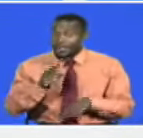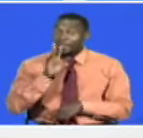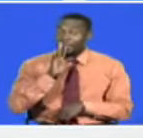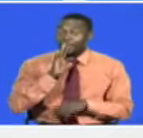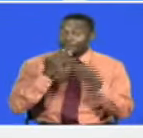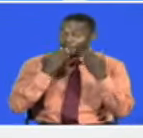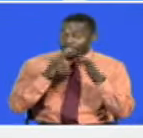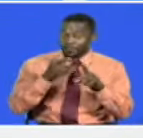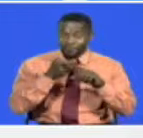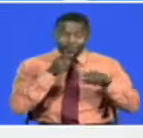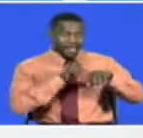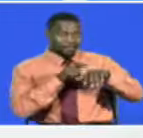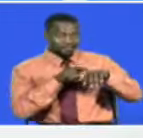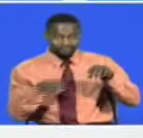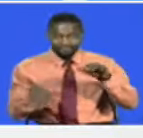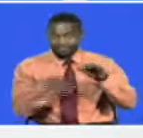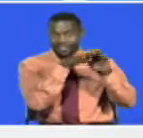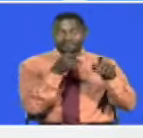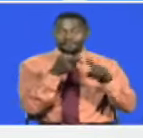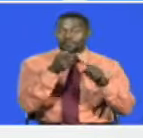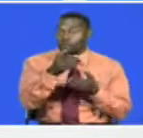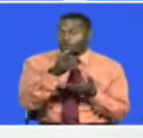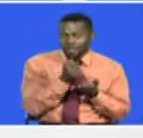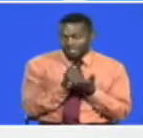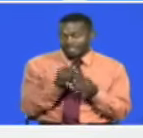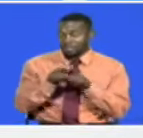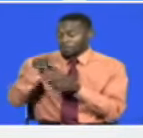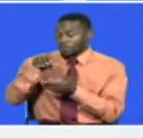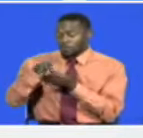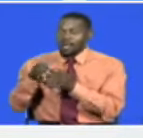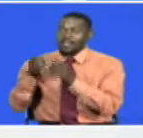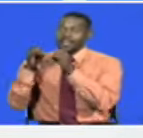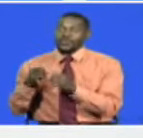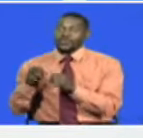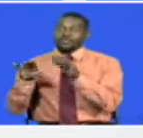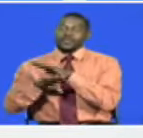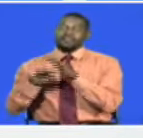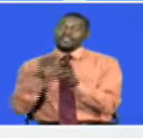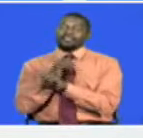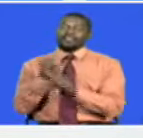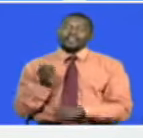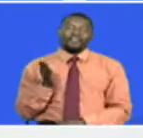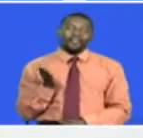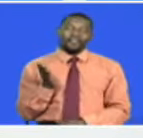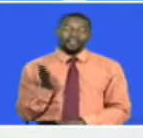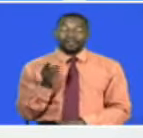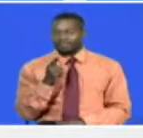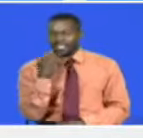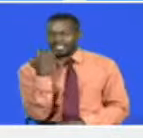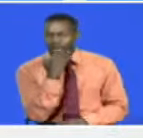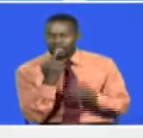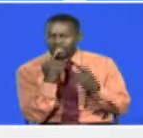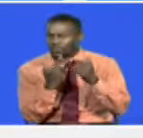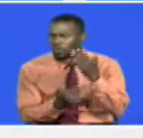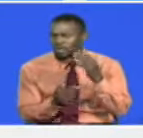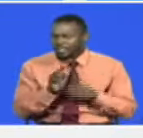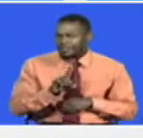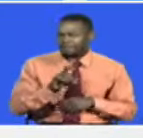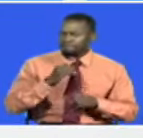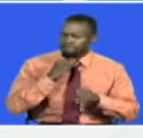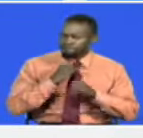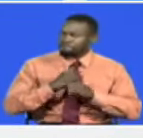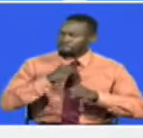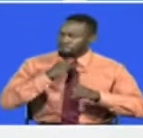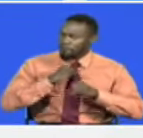he was removed from office and his position taken over. Gachagua has claimed that he performed his duties as the